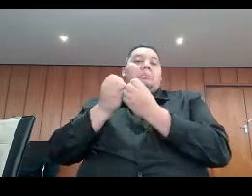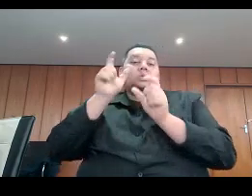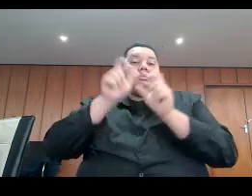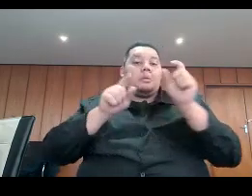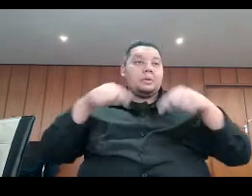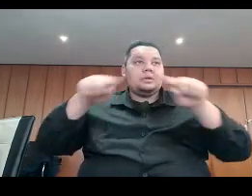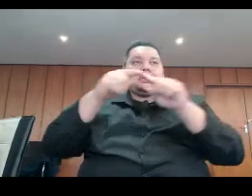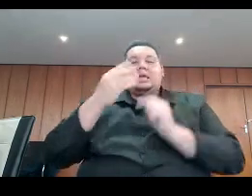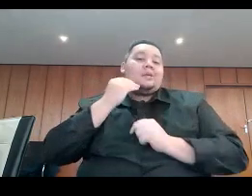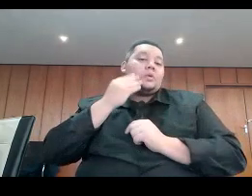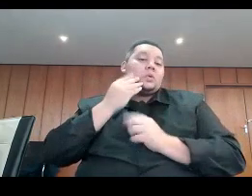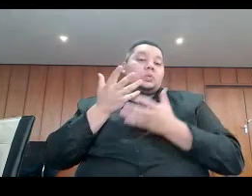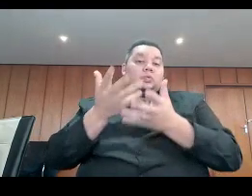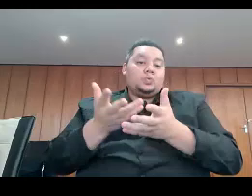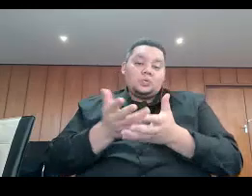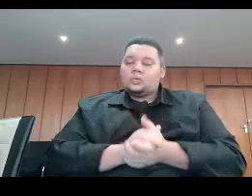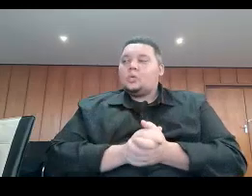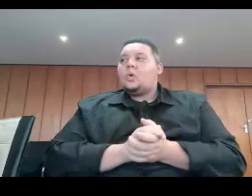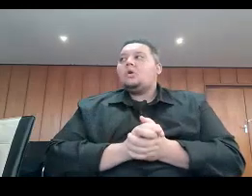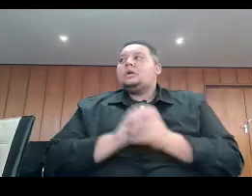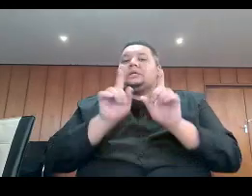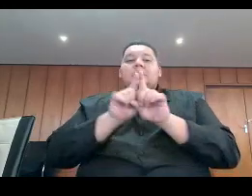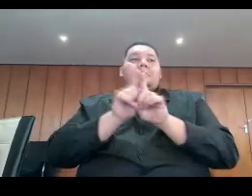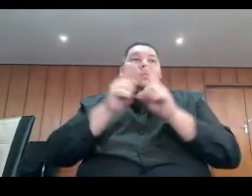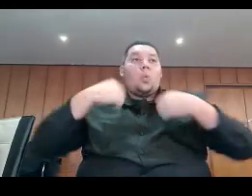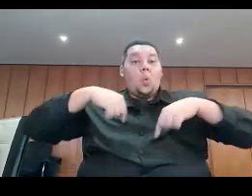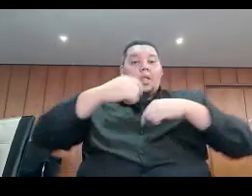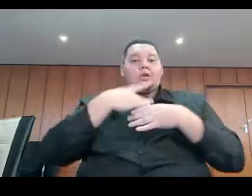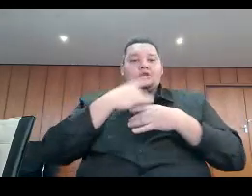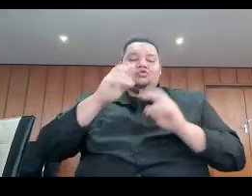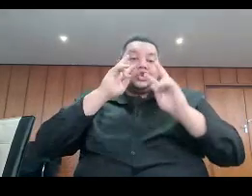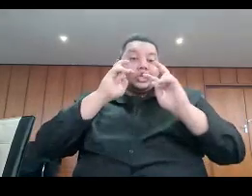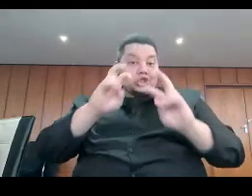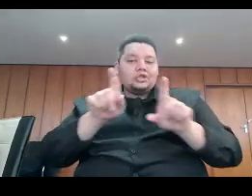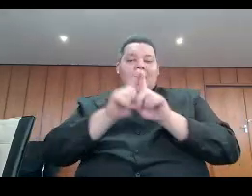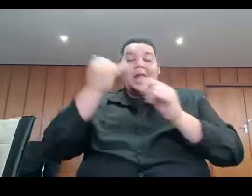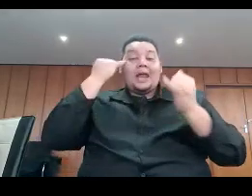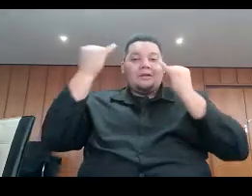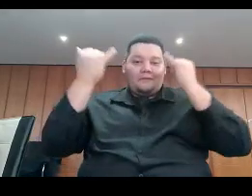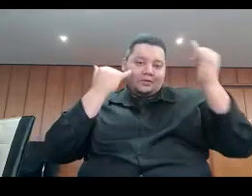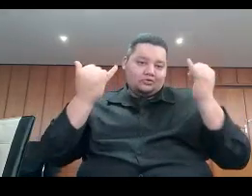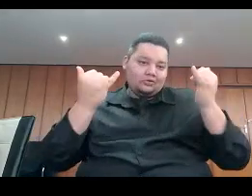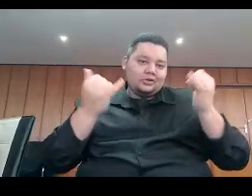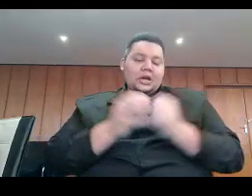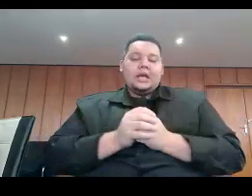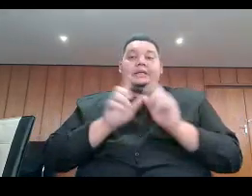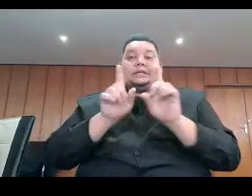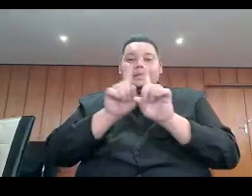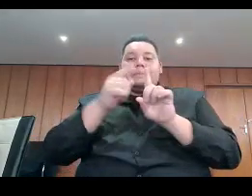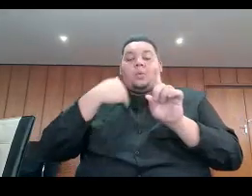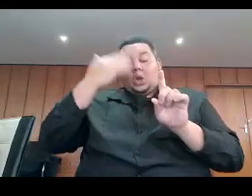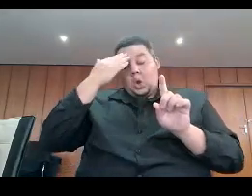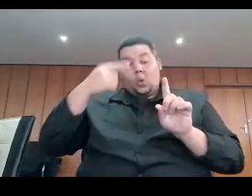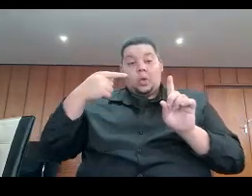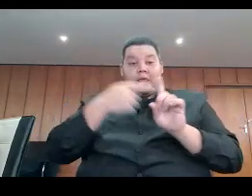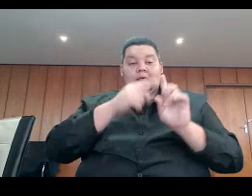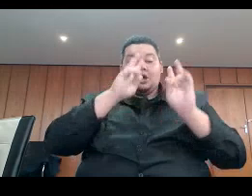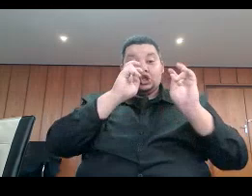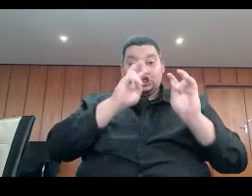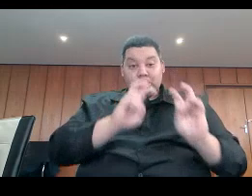experience. We're all interested in research and innovation. We know that research has taken